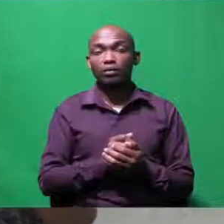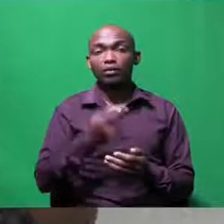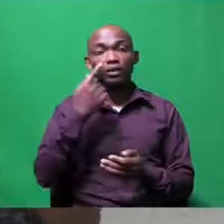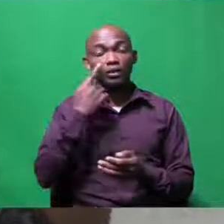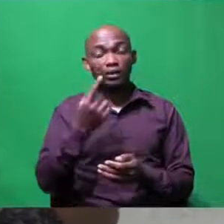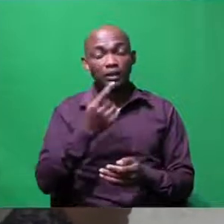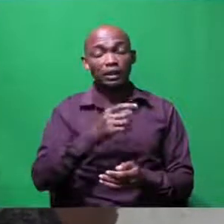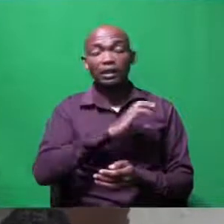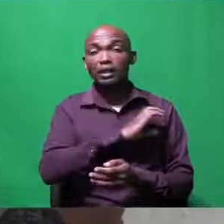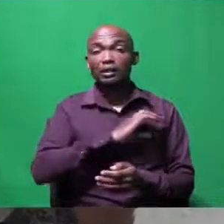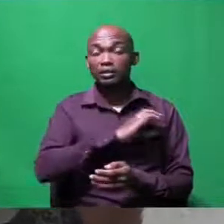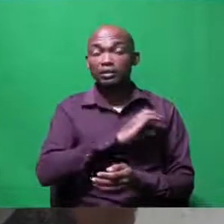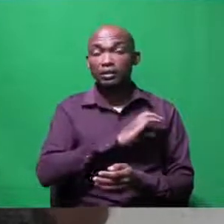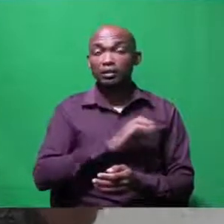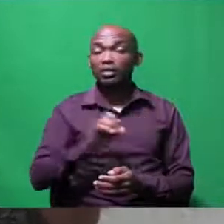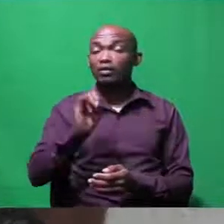igneous